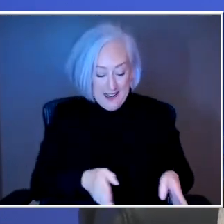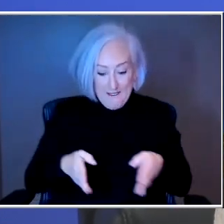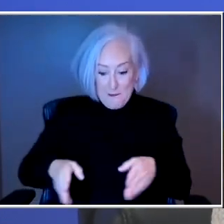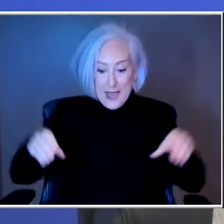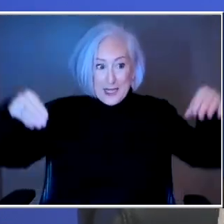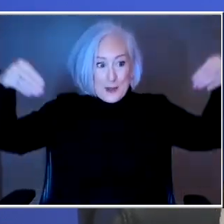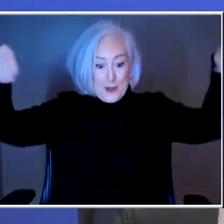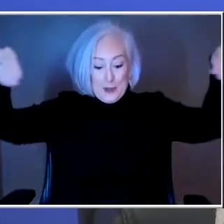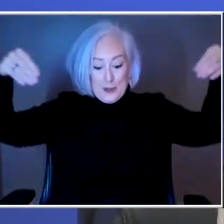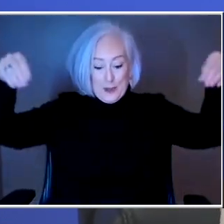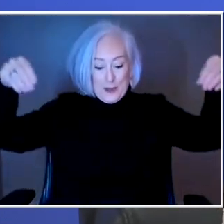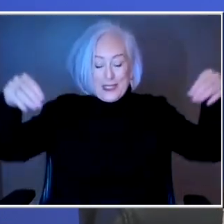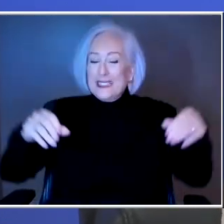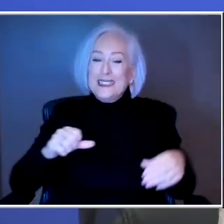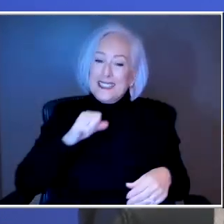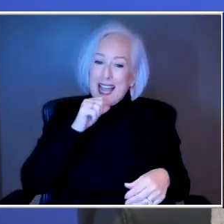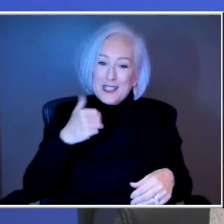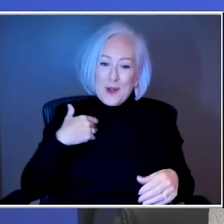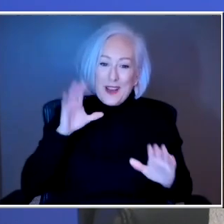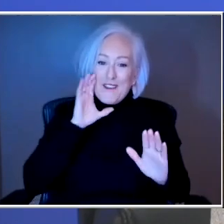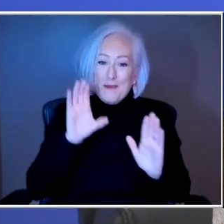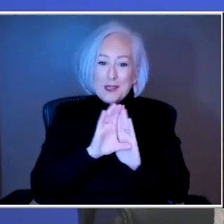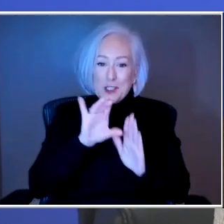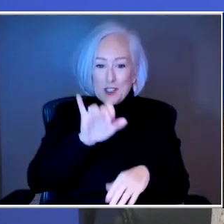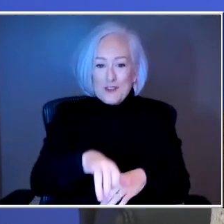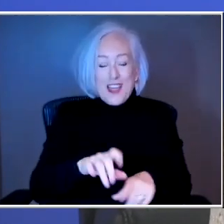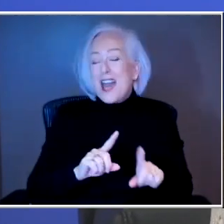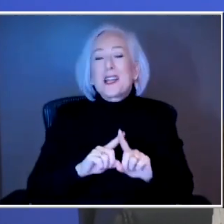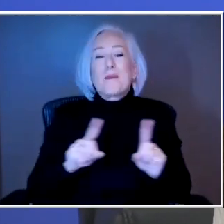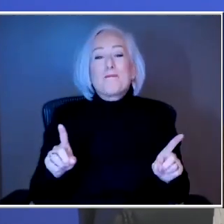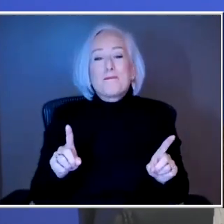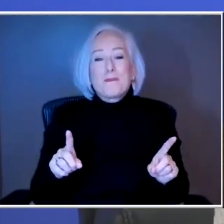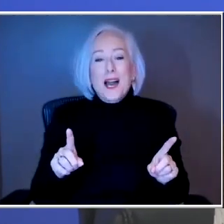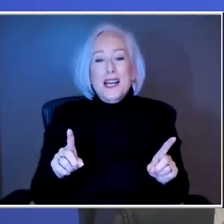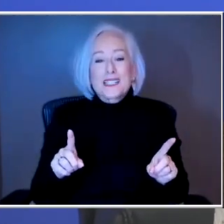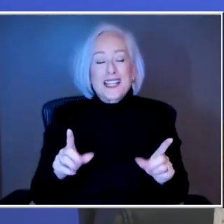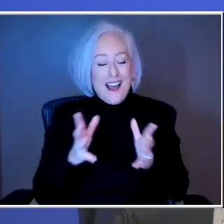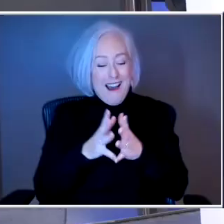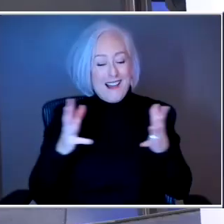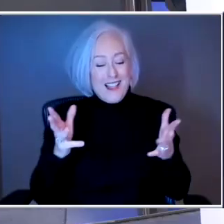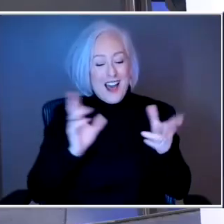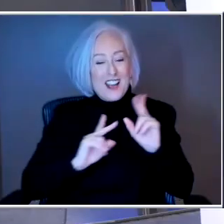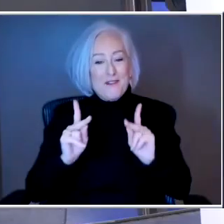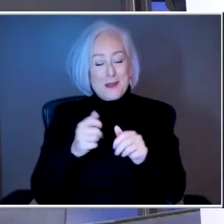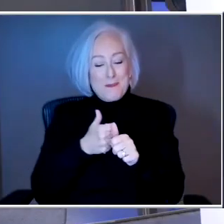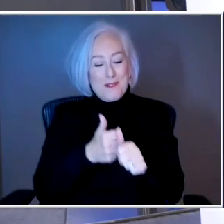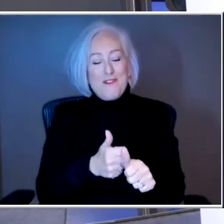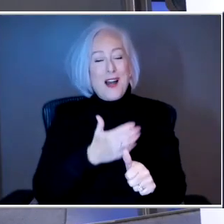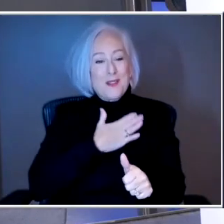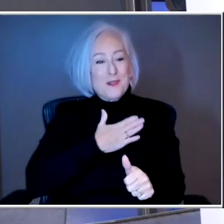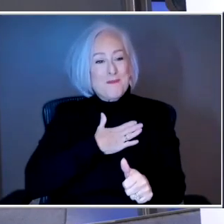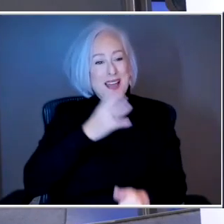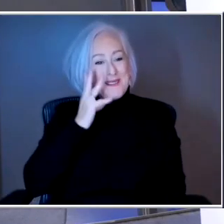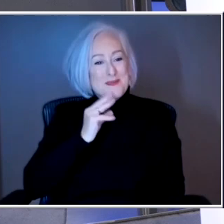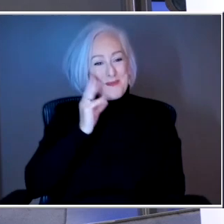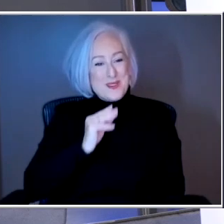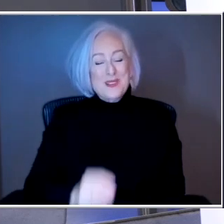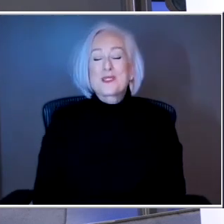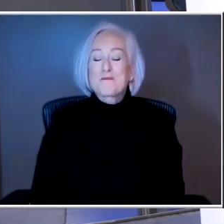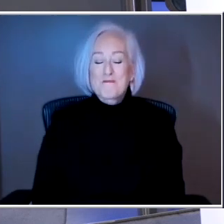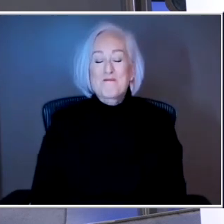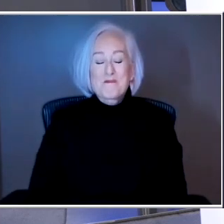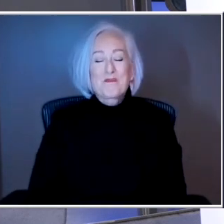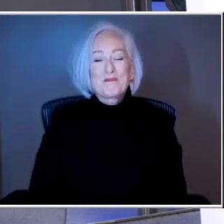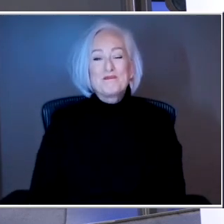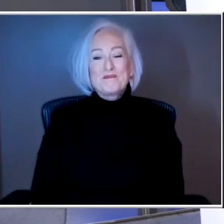those, but they were fun. You know, I took a lot of people on my journey with me. I bet. So another question